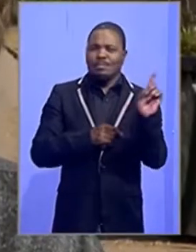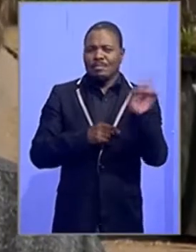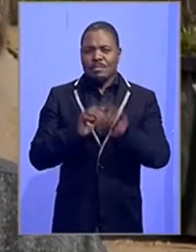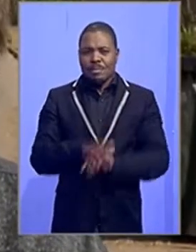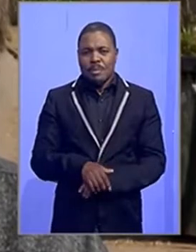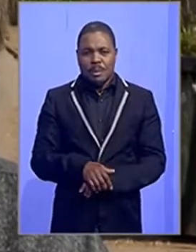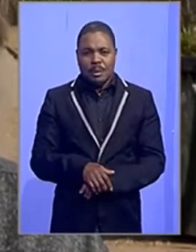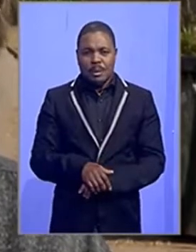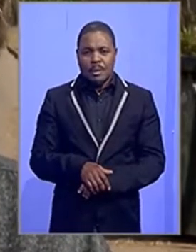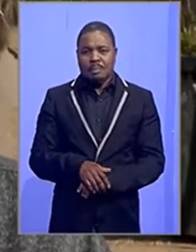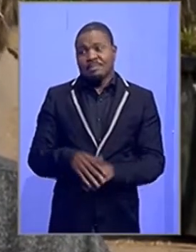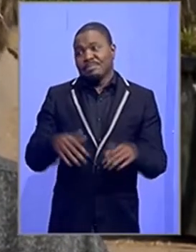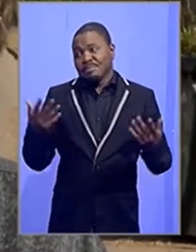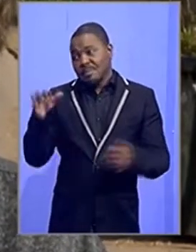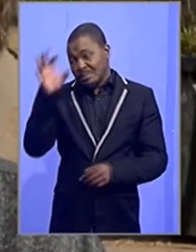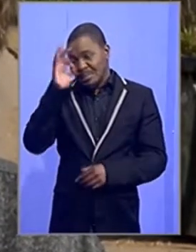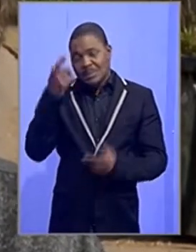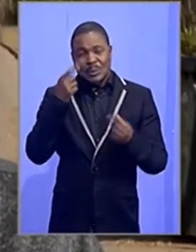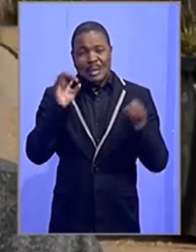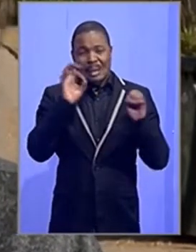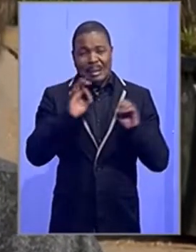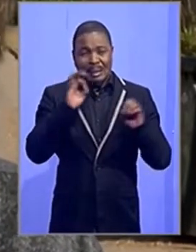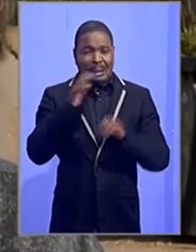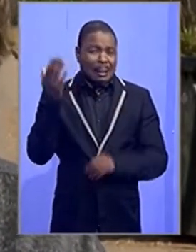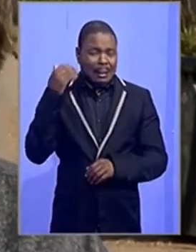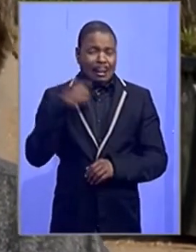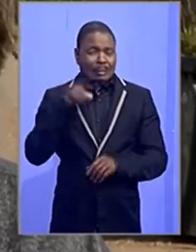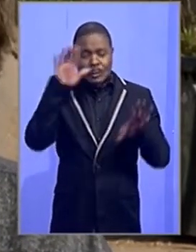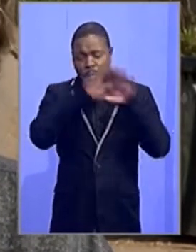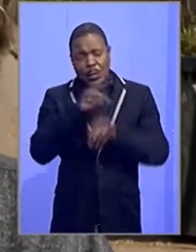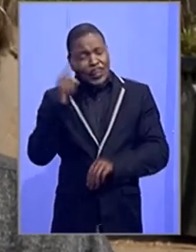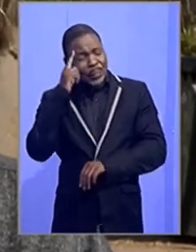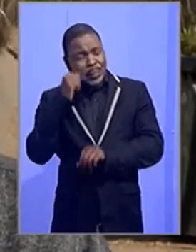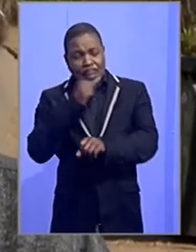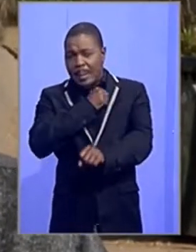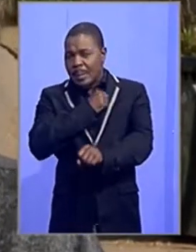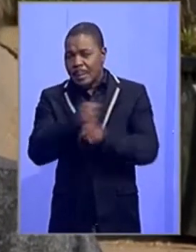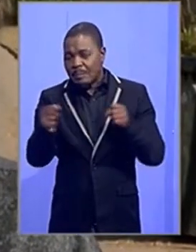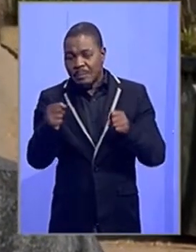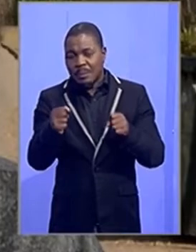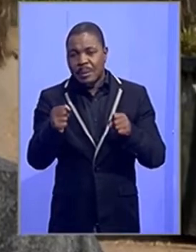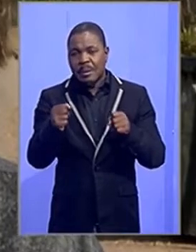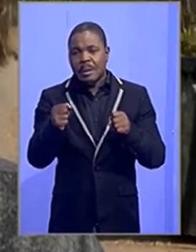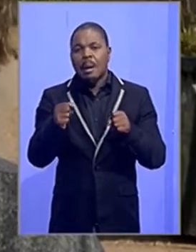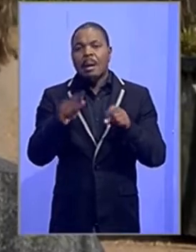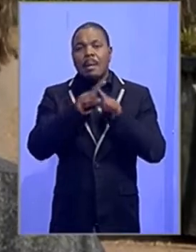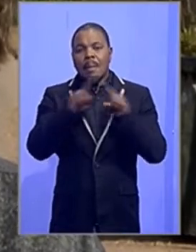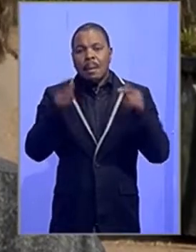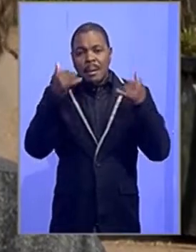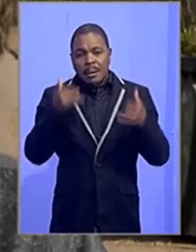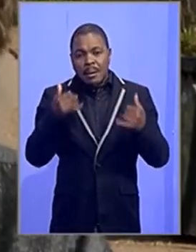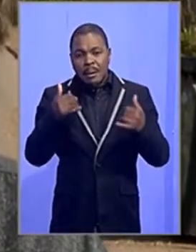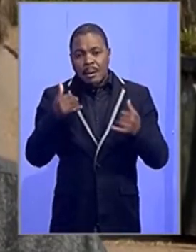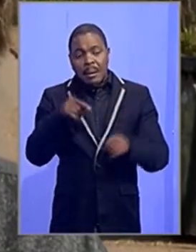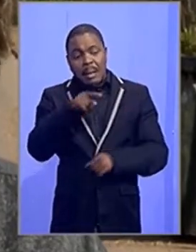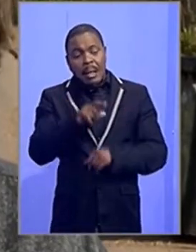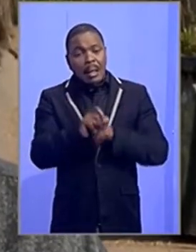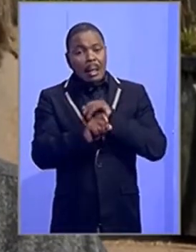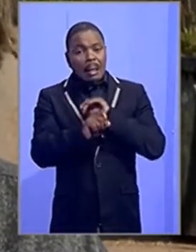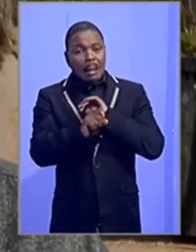didn't do nothing. We didn't sleep at night. We didn't sleep at all. Just because of the stripes of the schools,